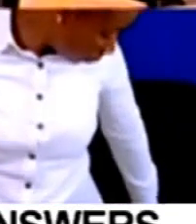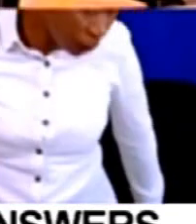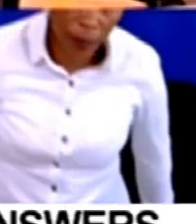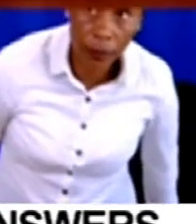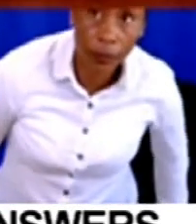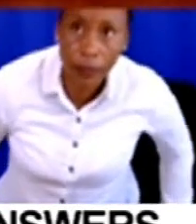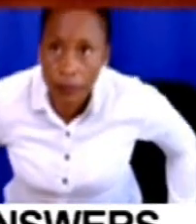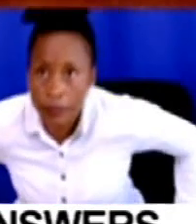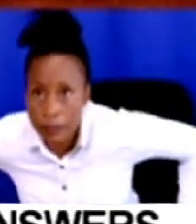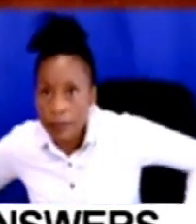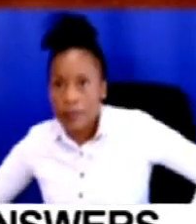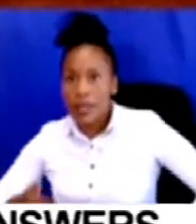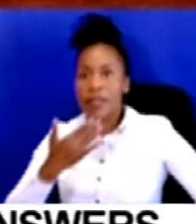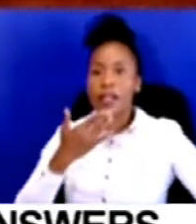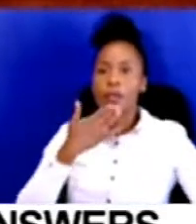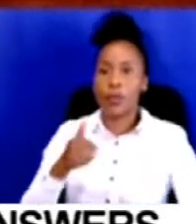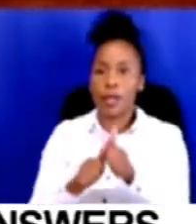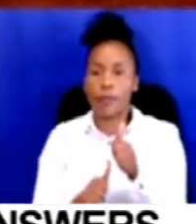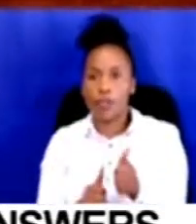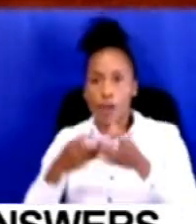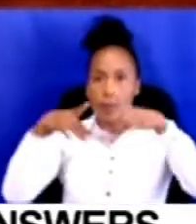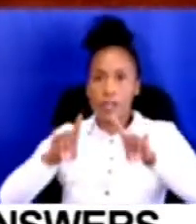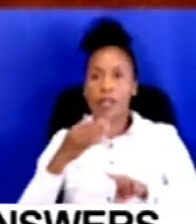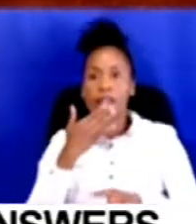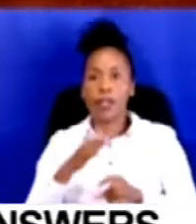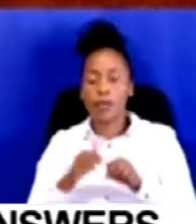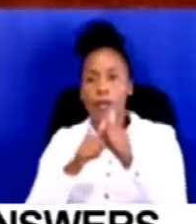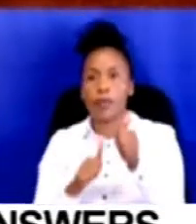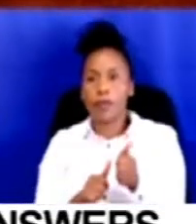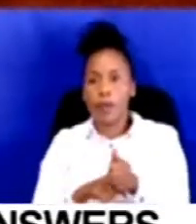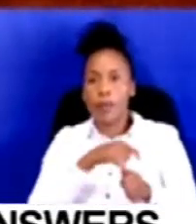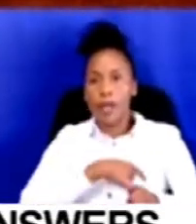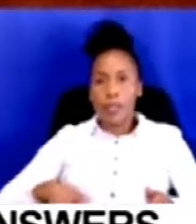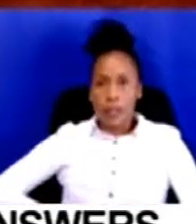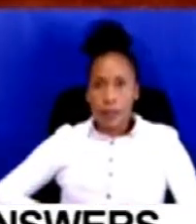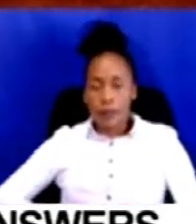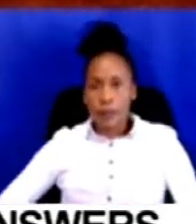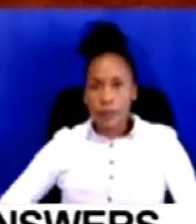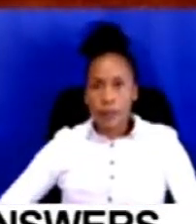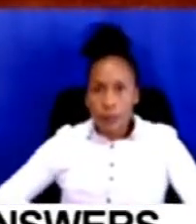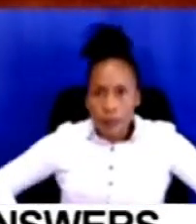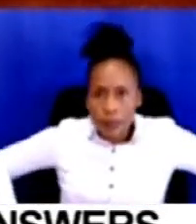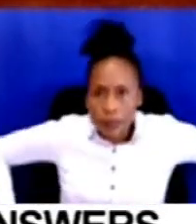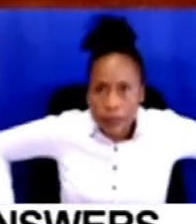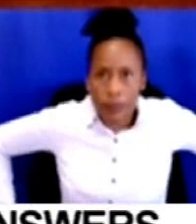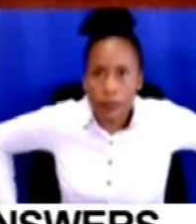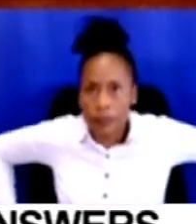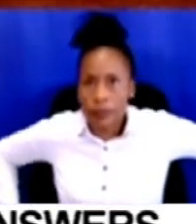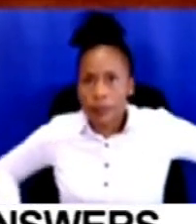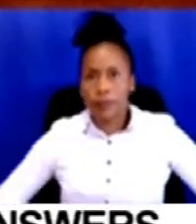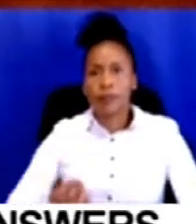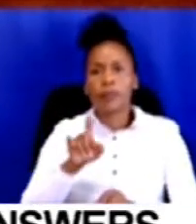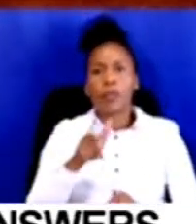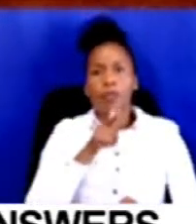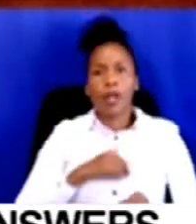Thank you, Deputy Chairperson. Thank you, Deputy President. Now, you've mentioned yourself, you've gone into some detail now about